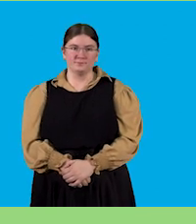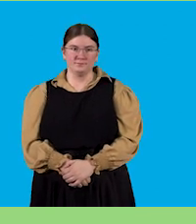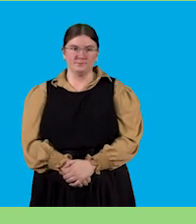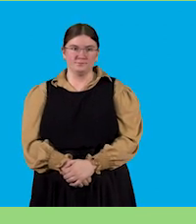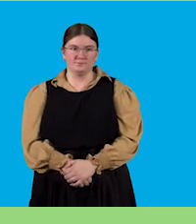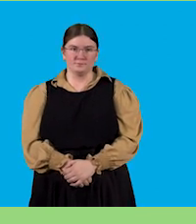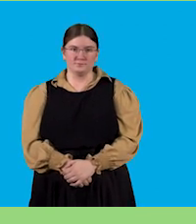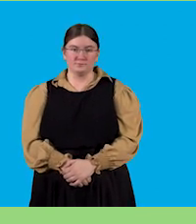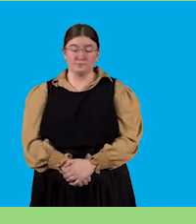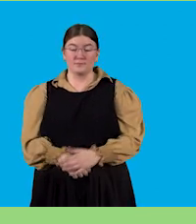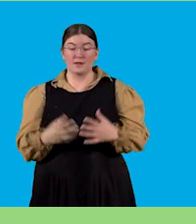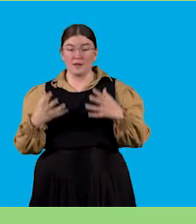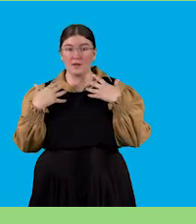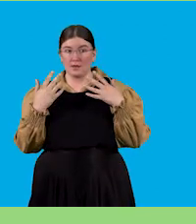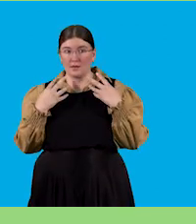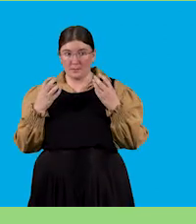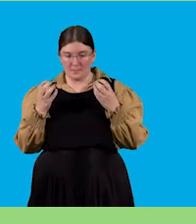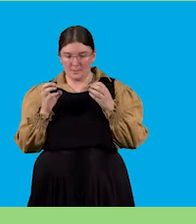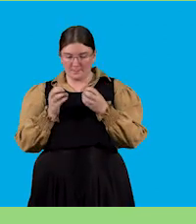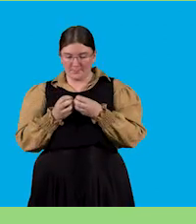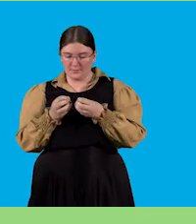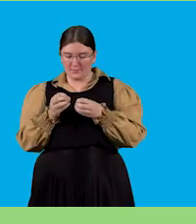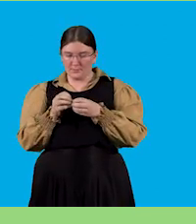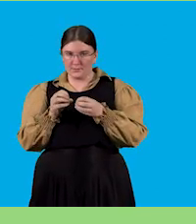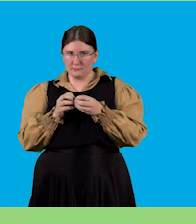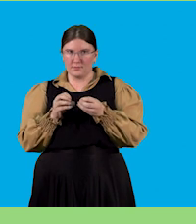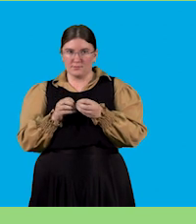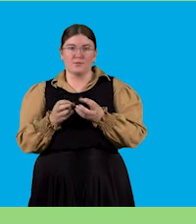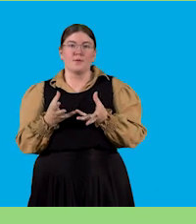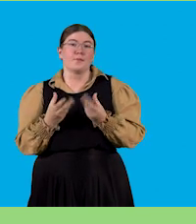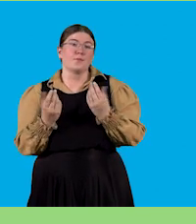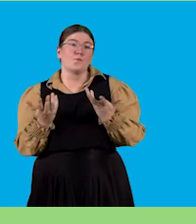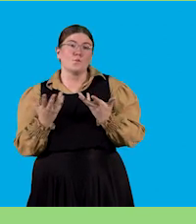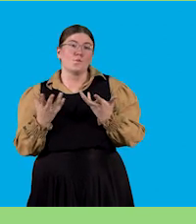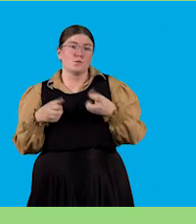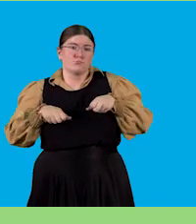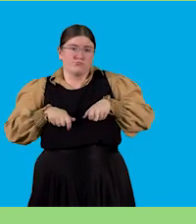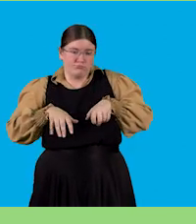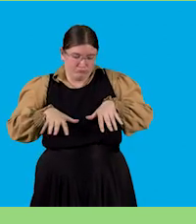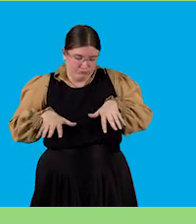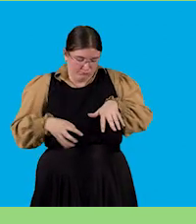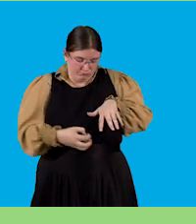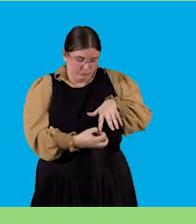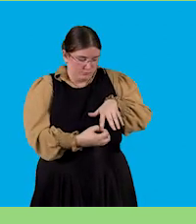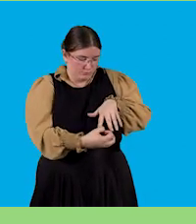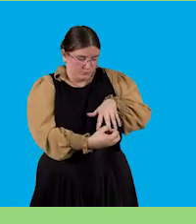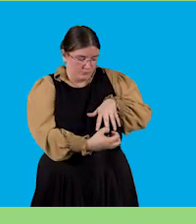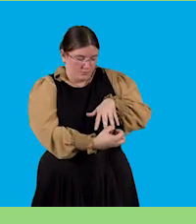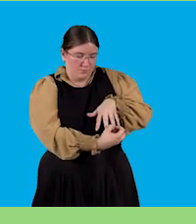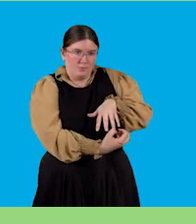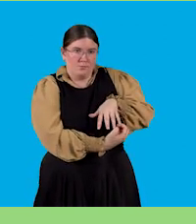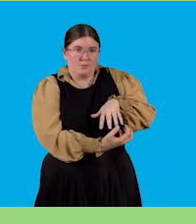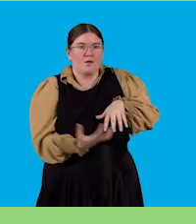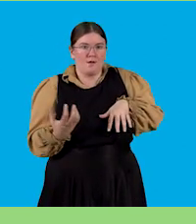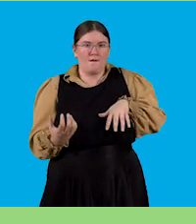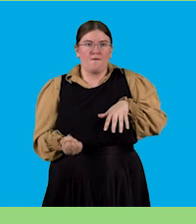These are small air sacs found at the end of the bronchioles. As you can see there, I am drawing